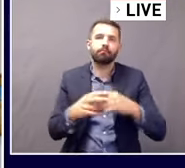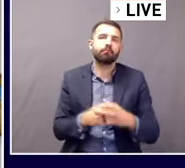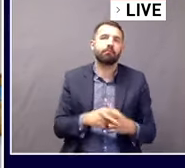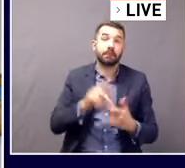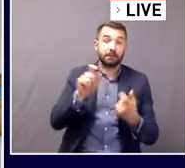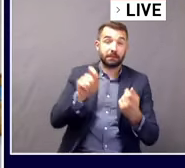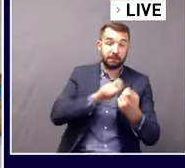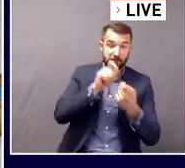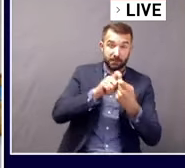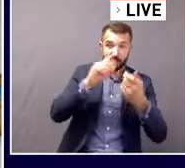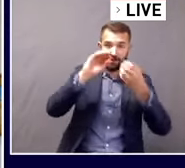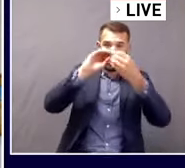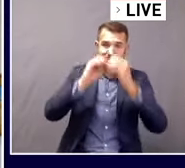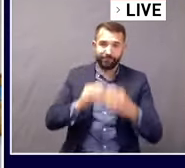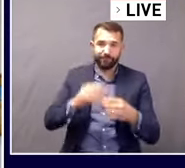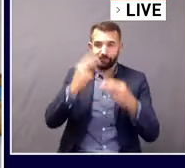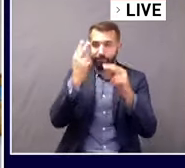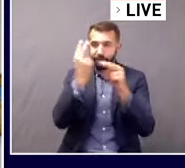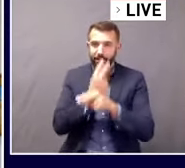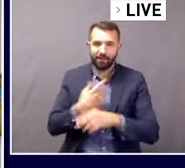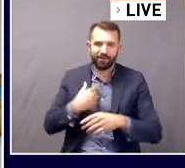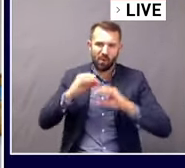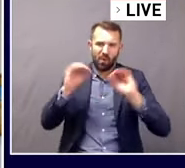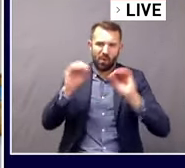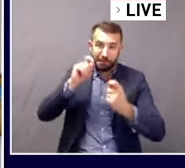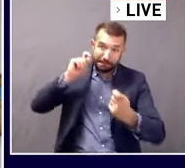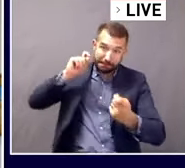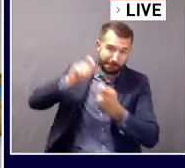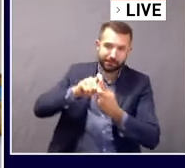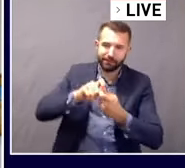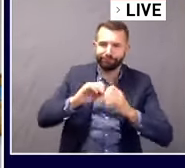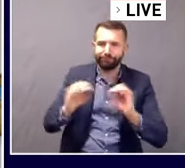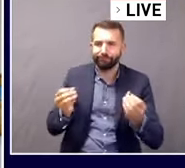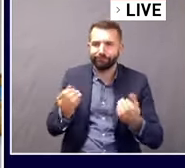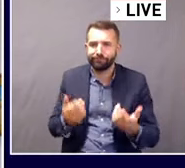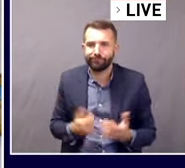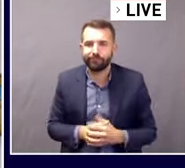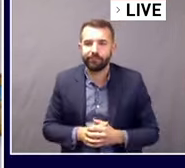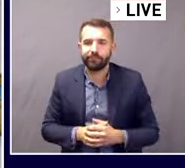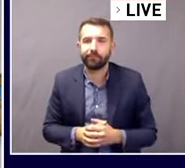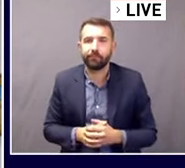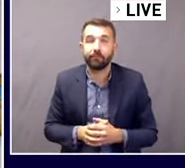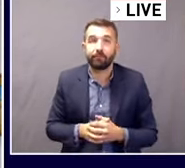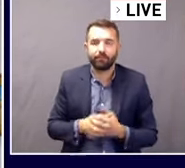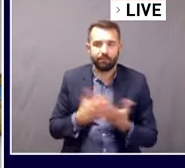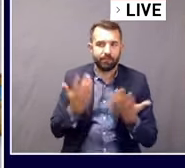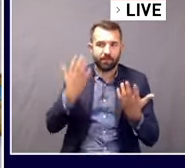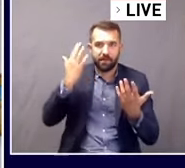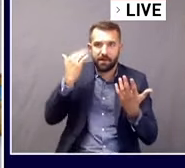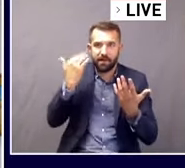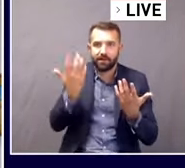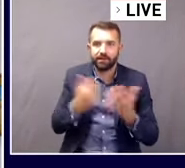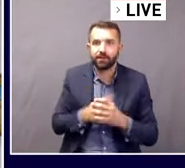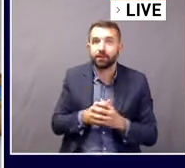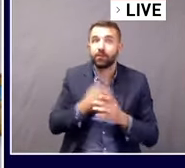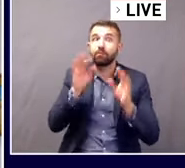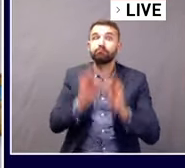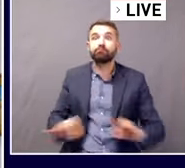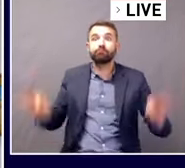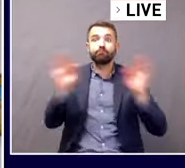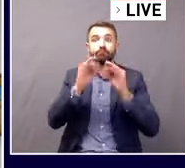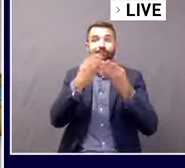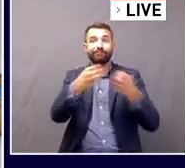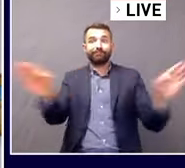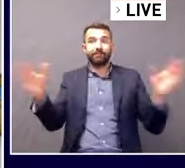these things into that spits out a color, because we also want to use the art of public health as well as the